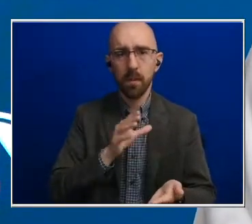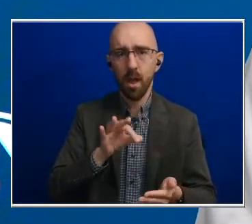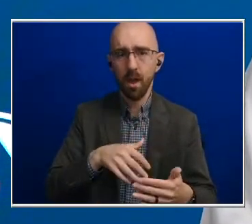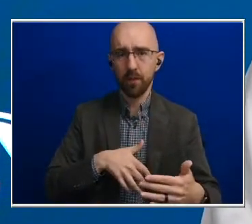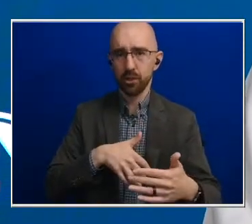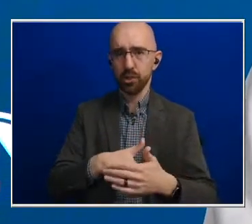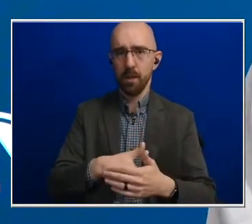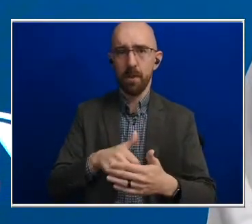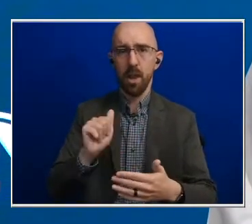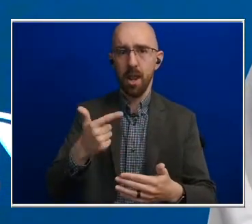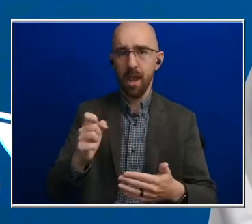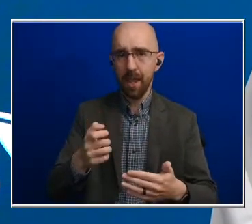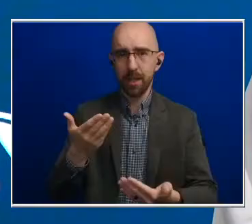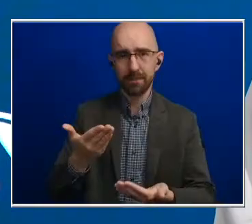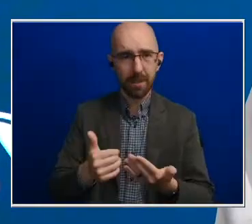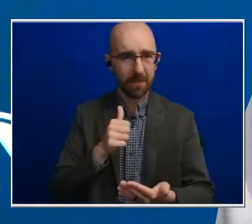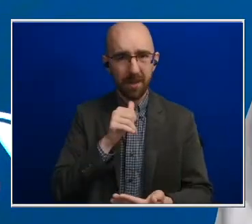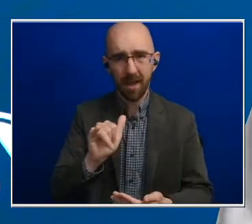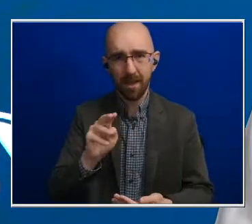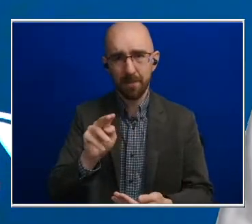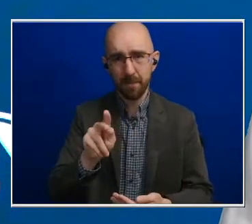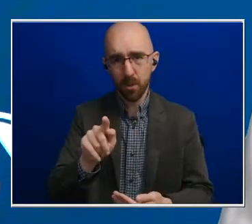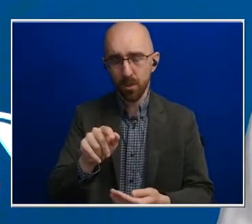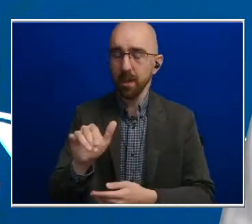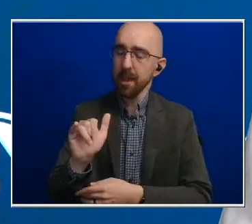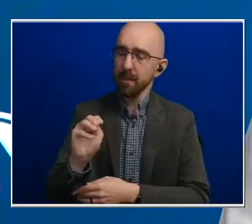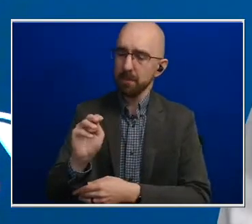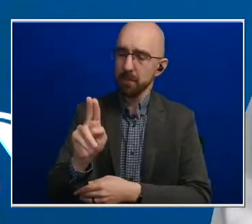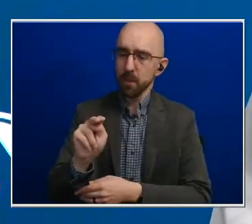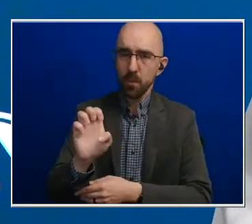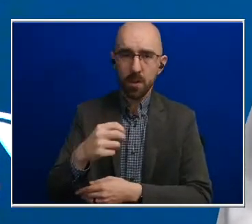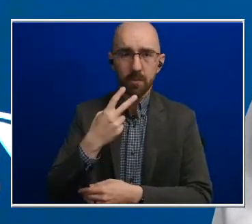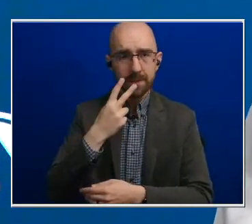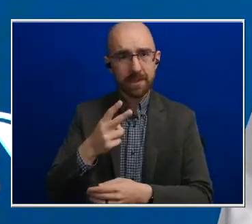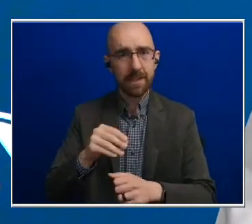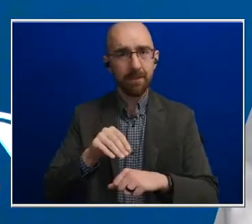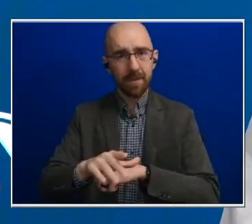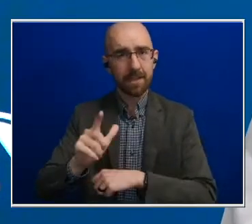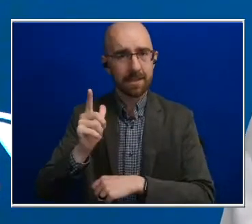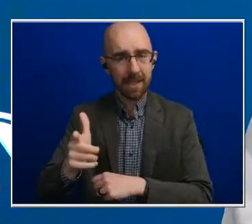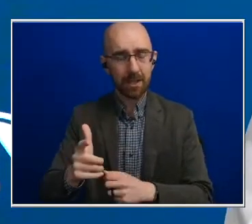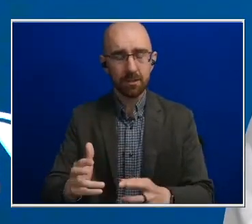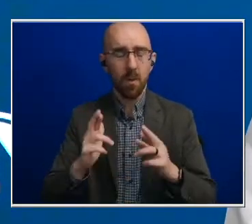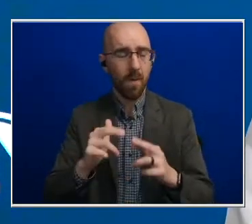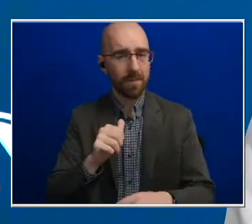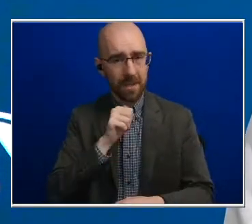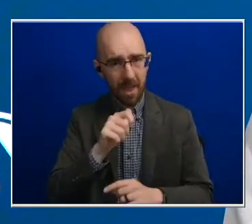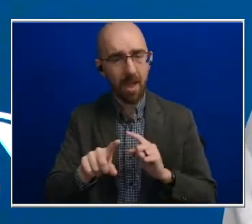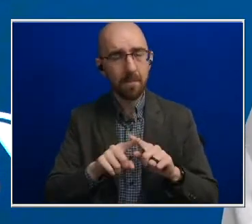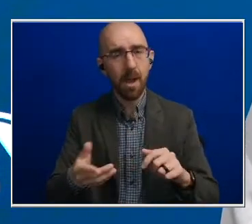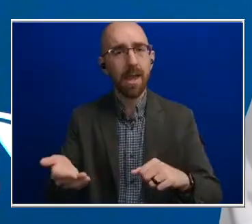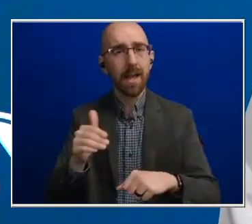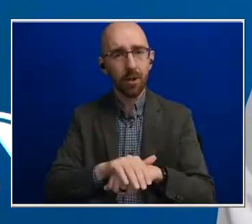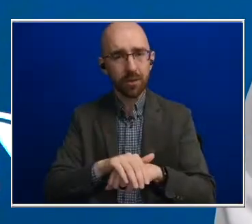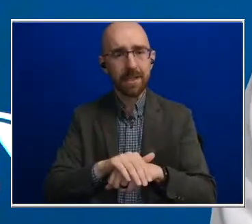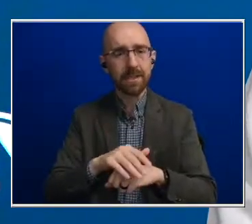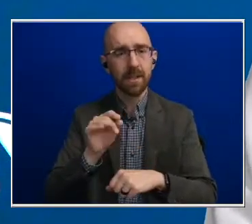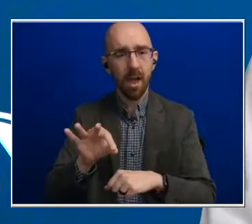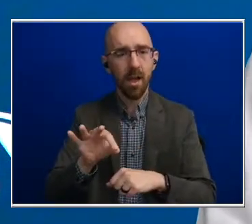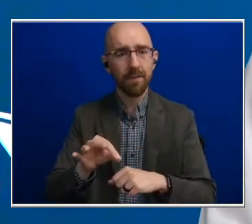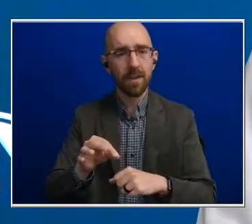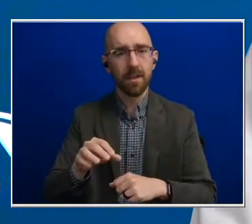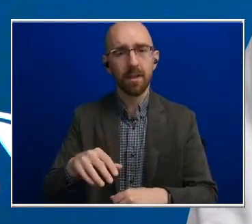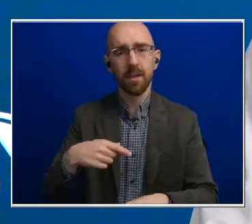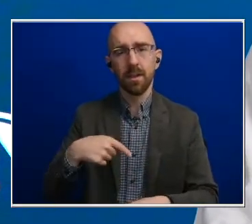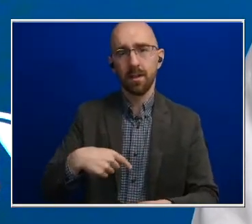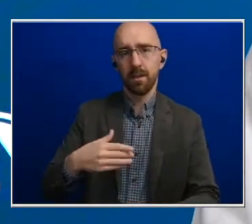be immune, and we may see these effects later on, I hope not, but an increase in the rise of congenital rubella, which can